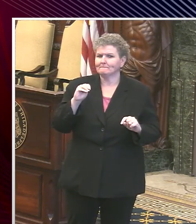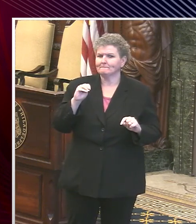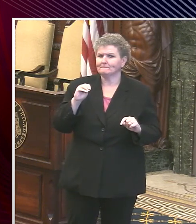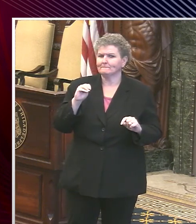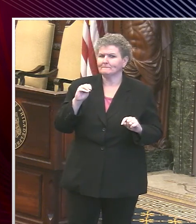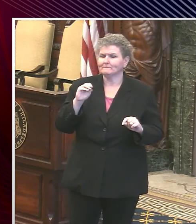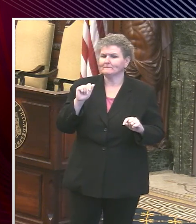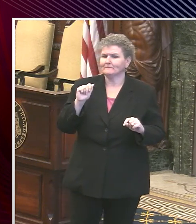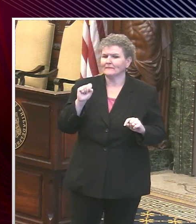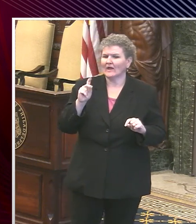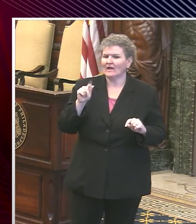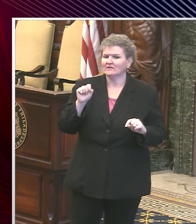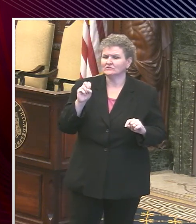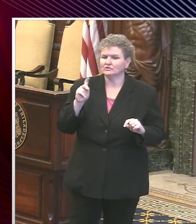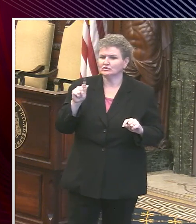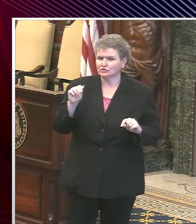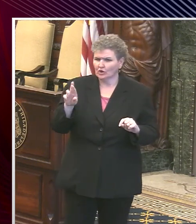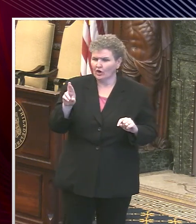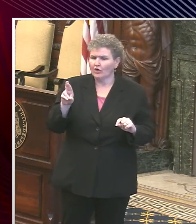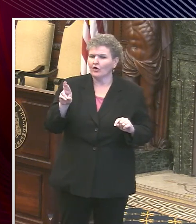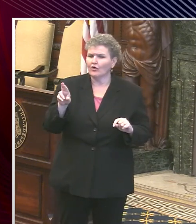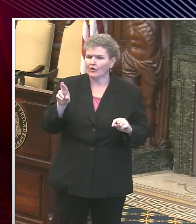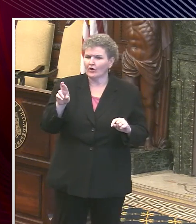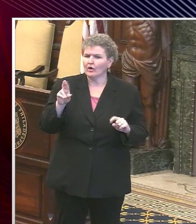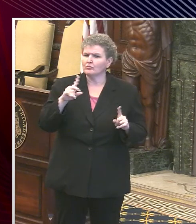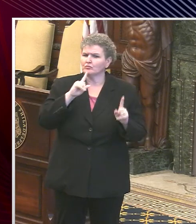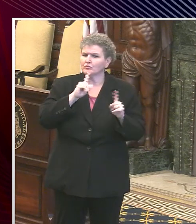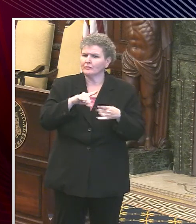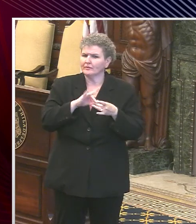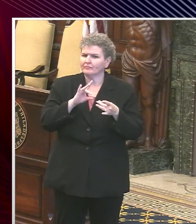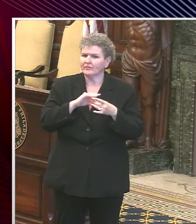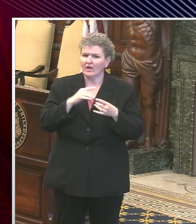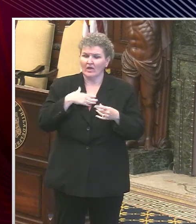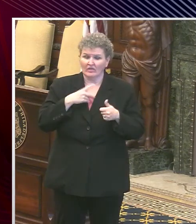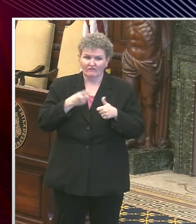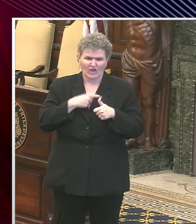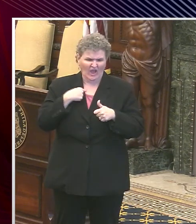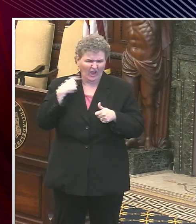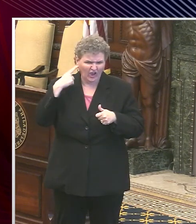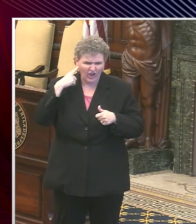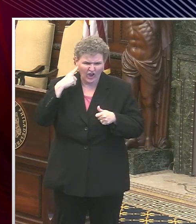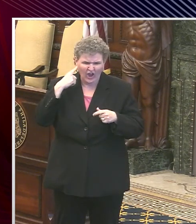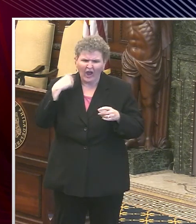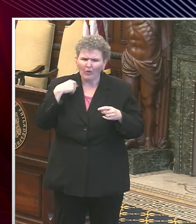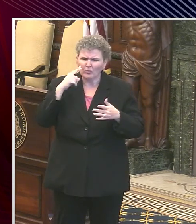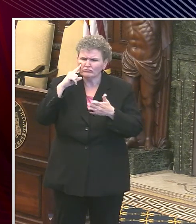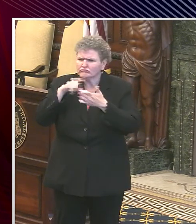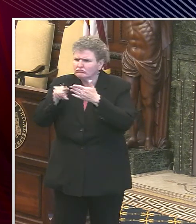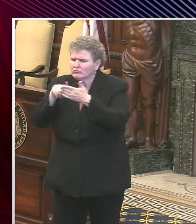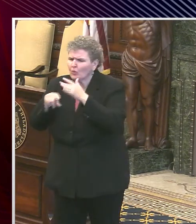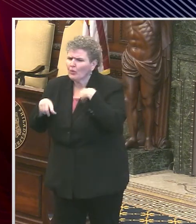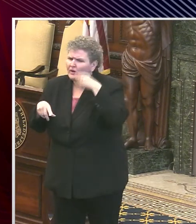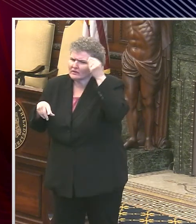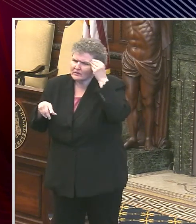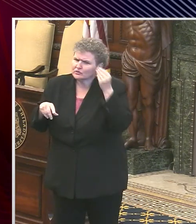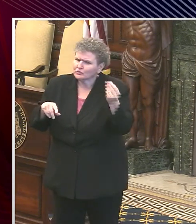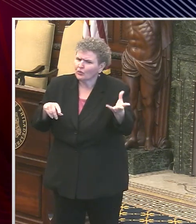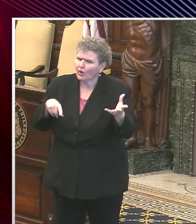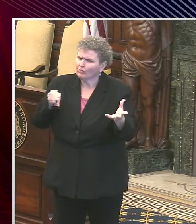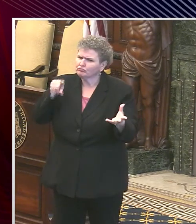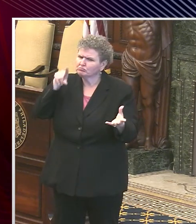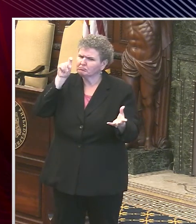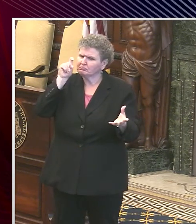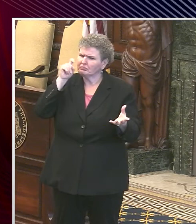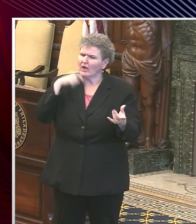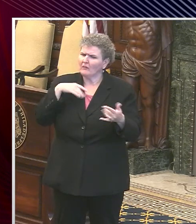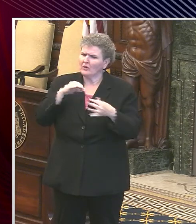to you. But certainly, as you mentioned, that will be an issue. I know for a fact personally that center is used heavily, and that playground and that